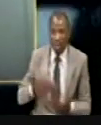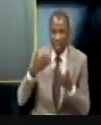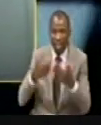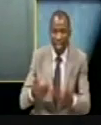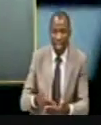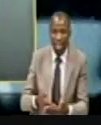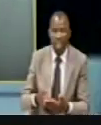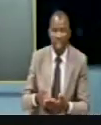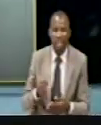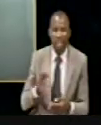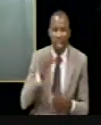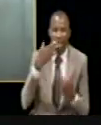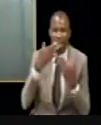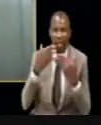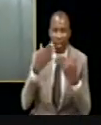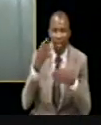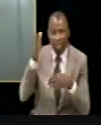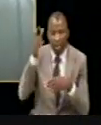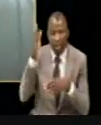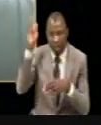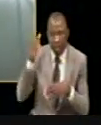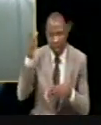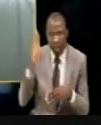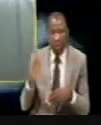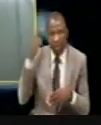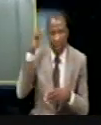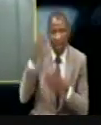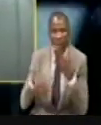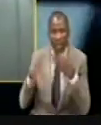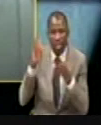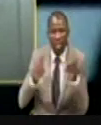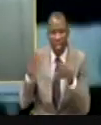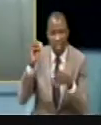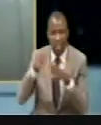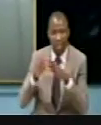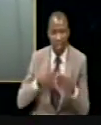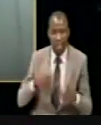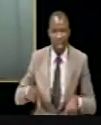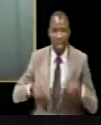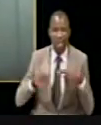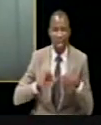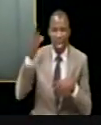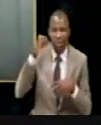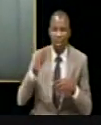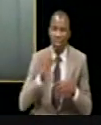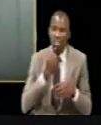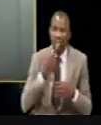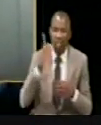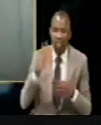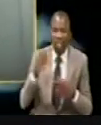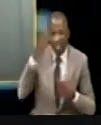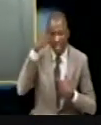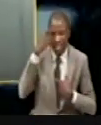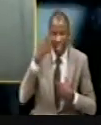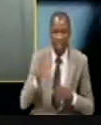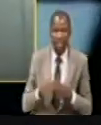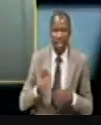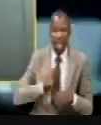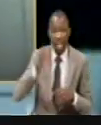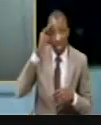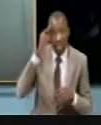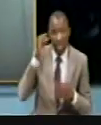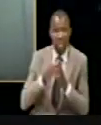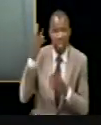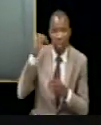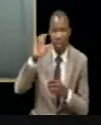State. By the grace of God, I'm born again. I thank God for what He has done in my life. I was seriously